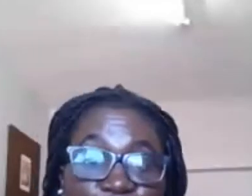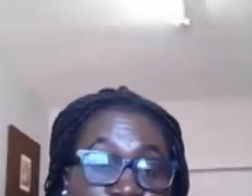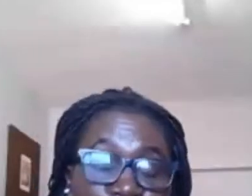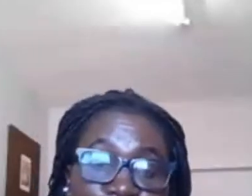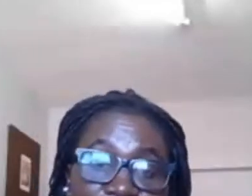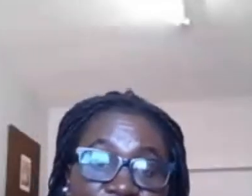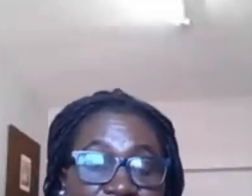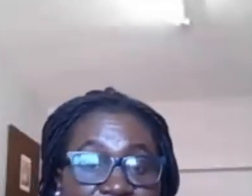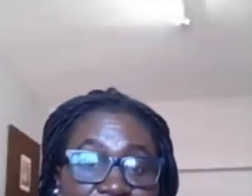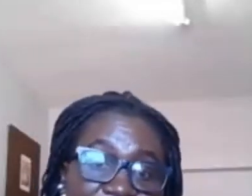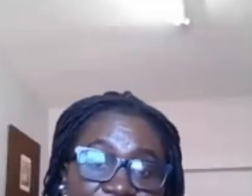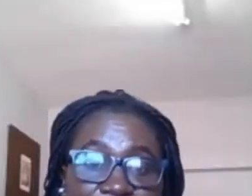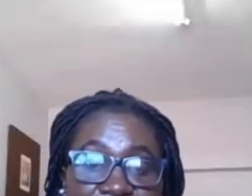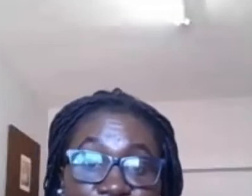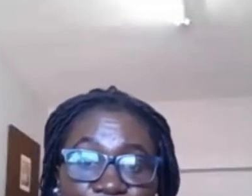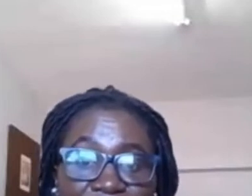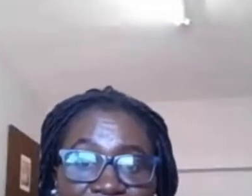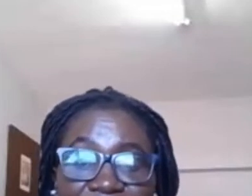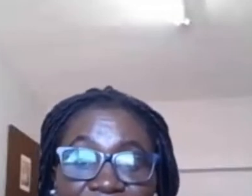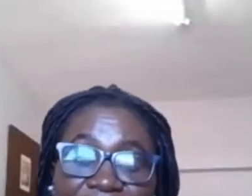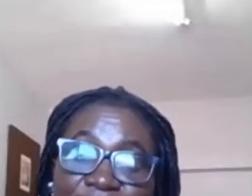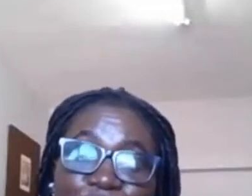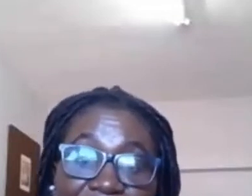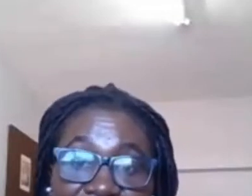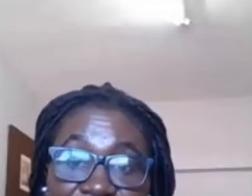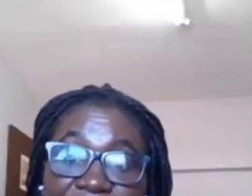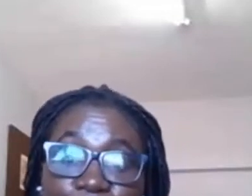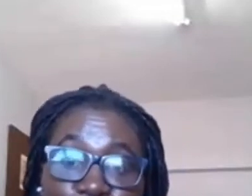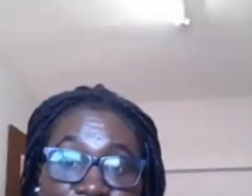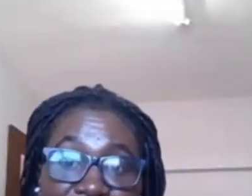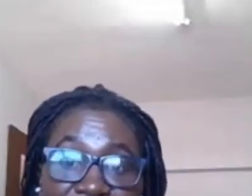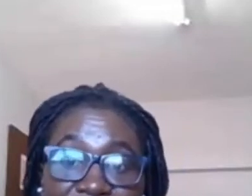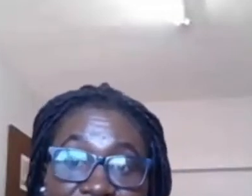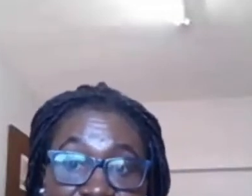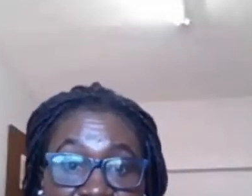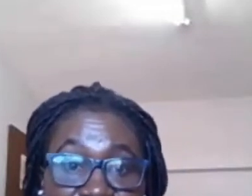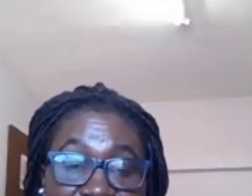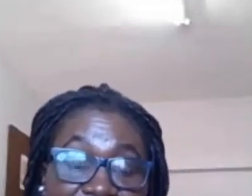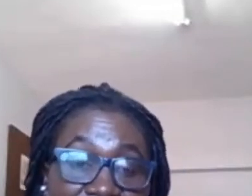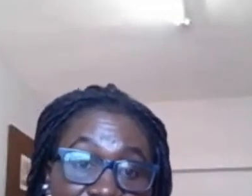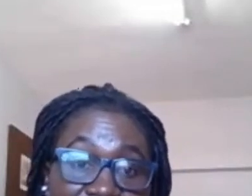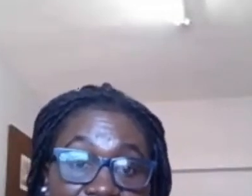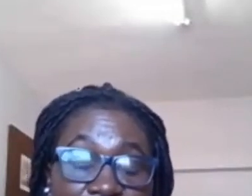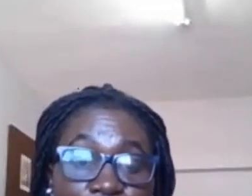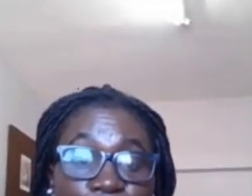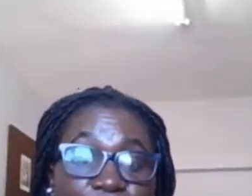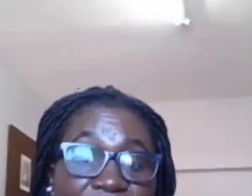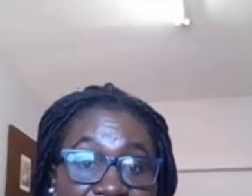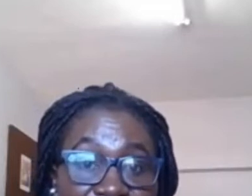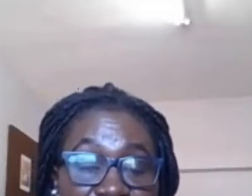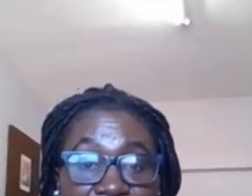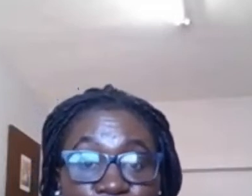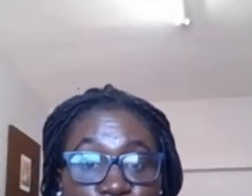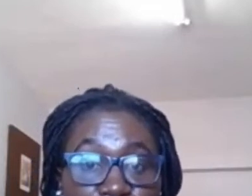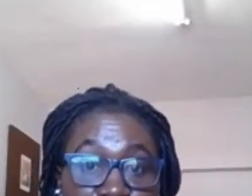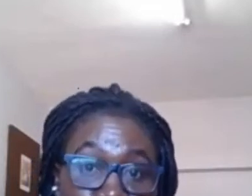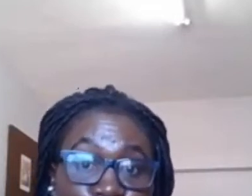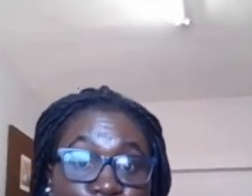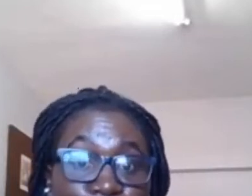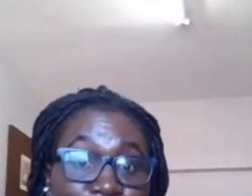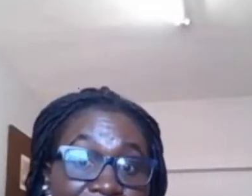So before my position here at CCF, I studied sex-related feeding preferences in the African elephant, which is scientifically